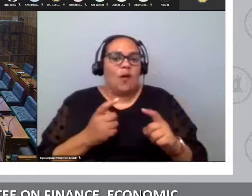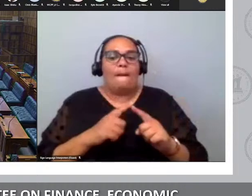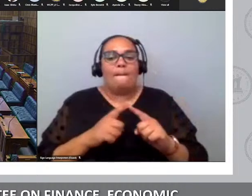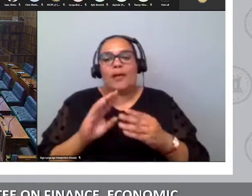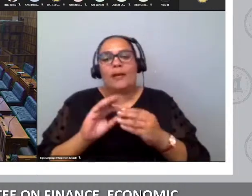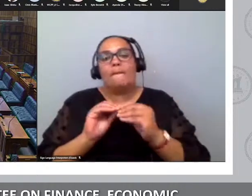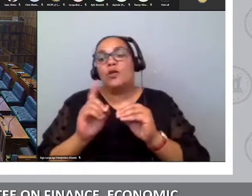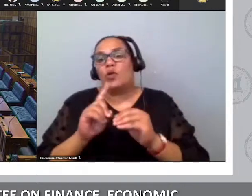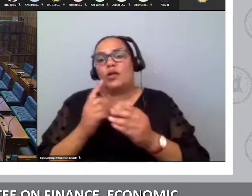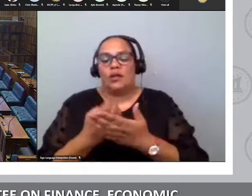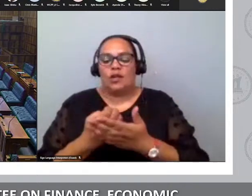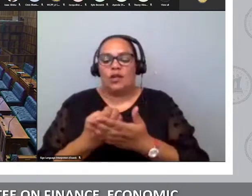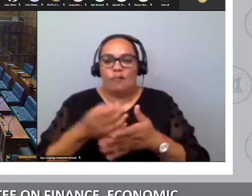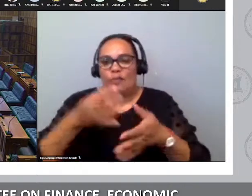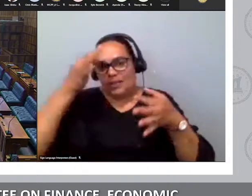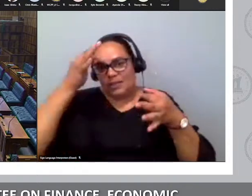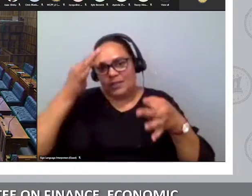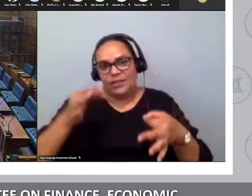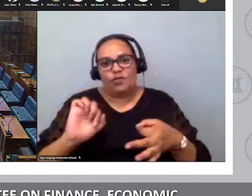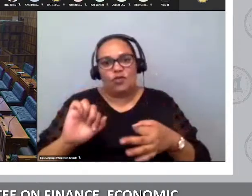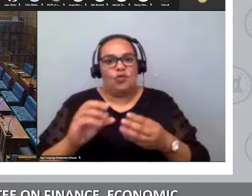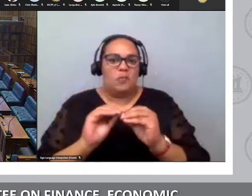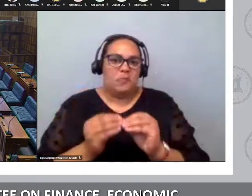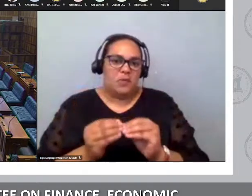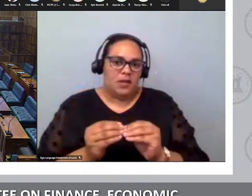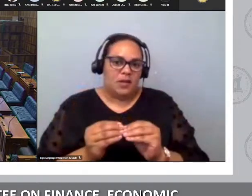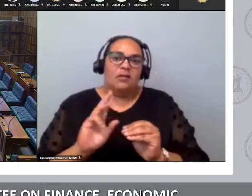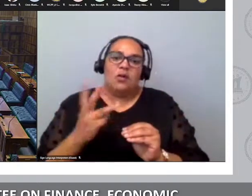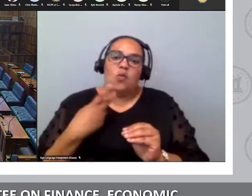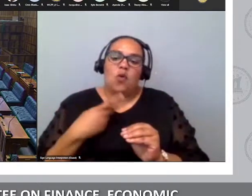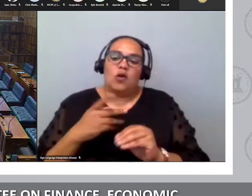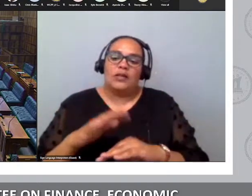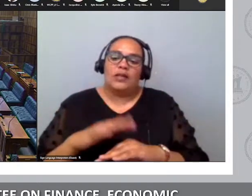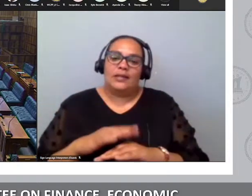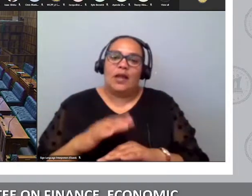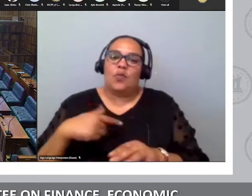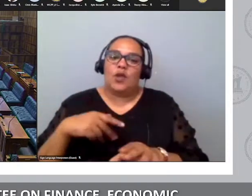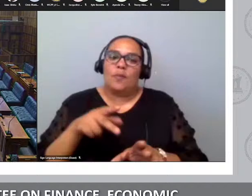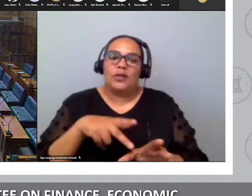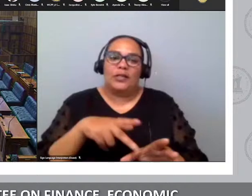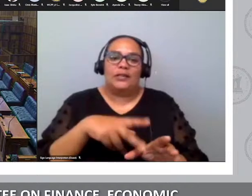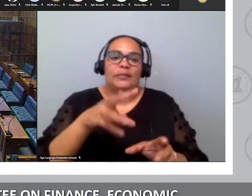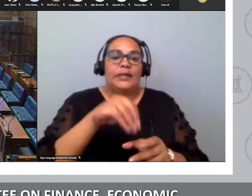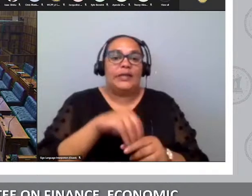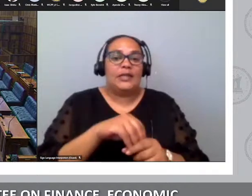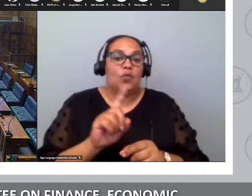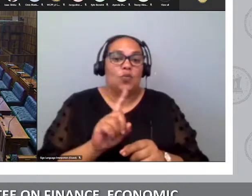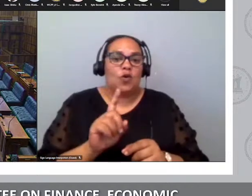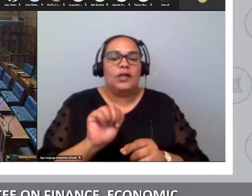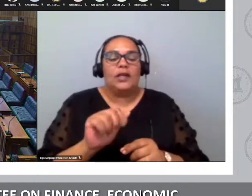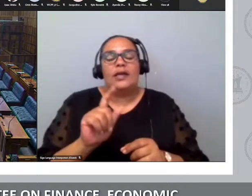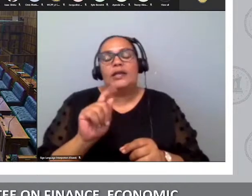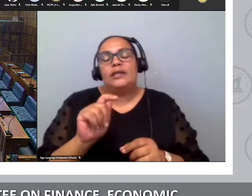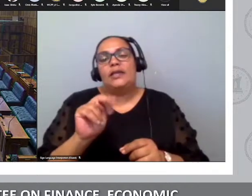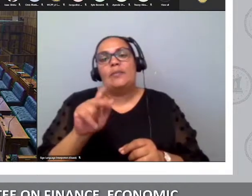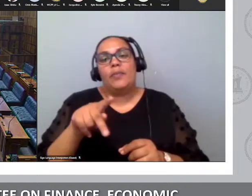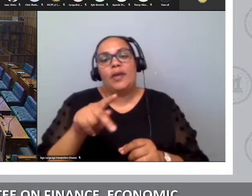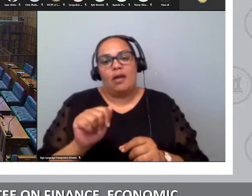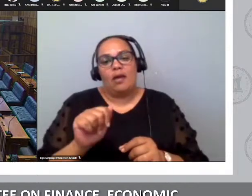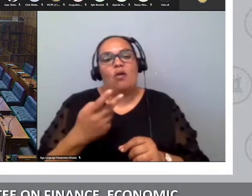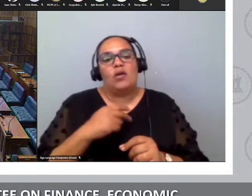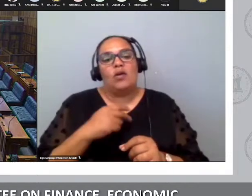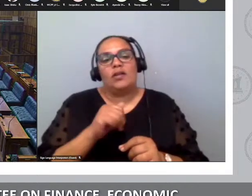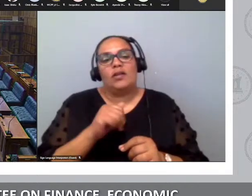economic decision that they make there was a session that we participated in as tnpa there were some of the other